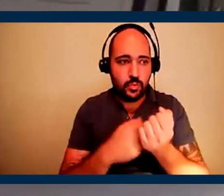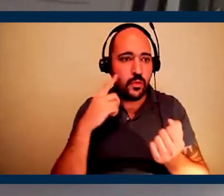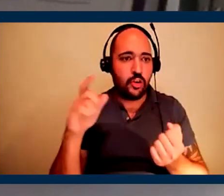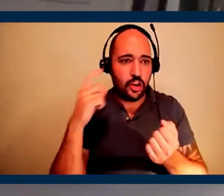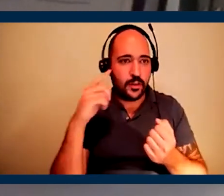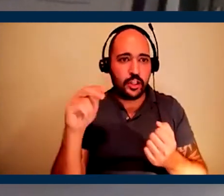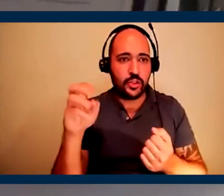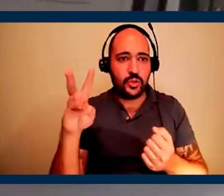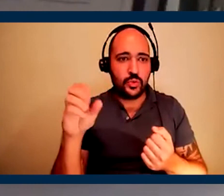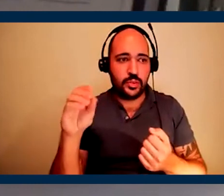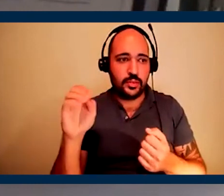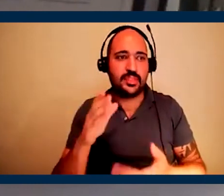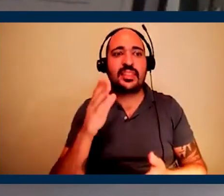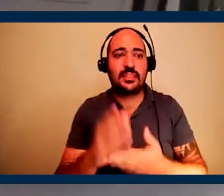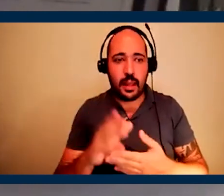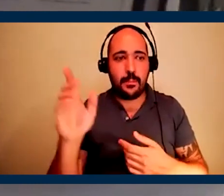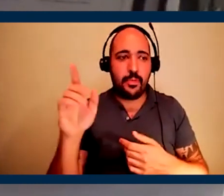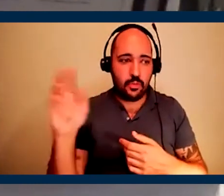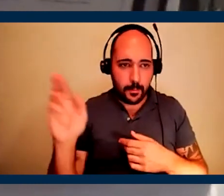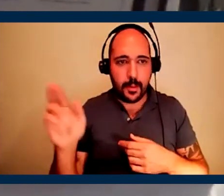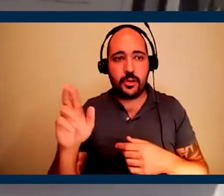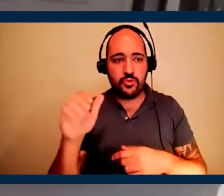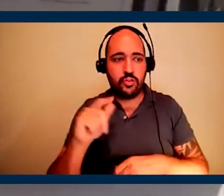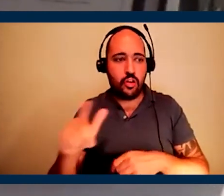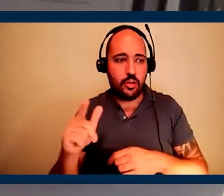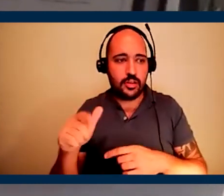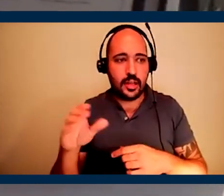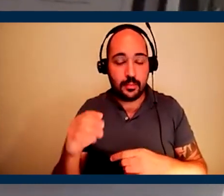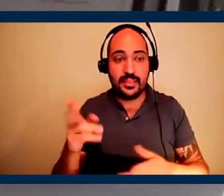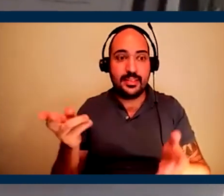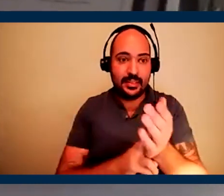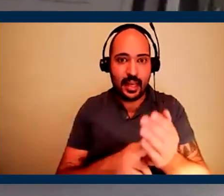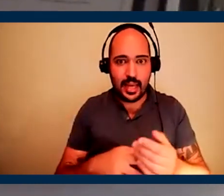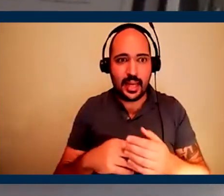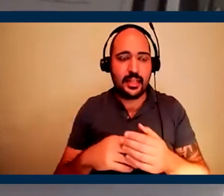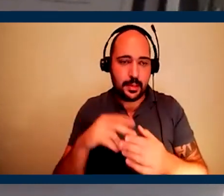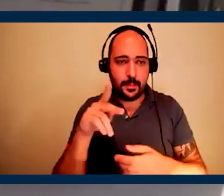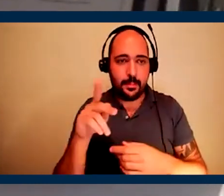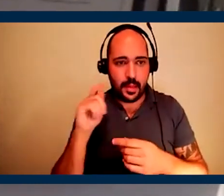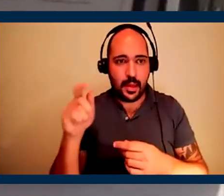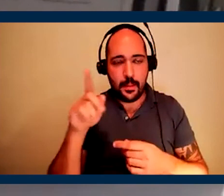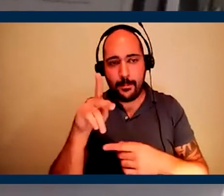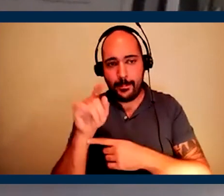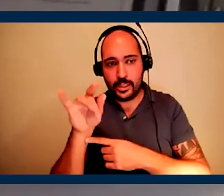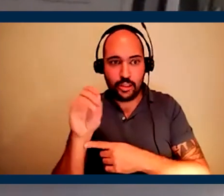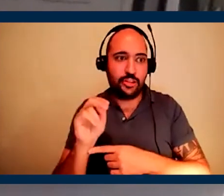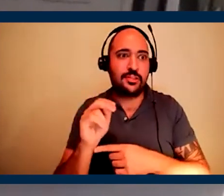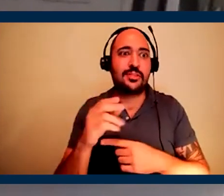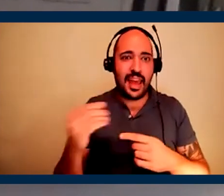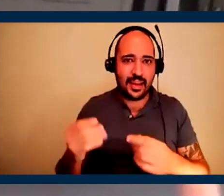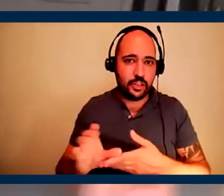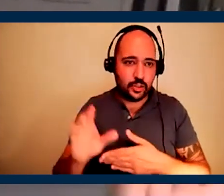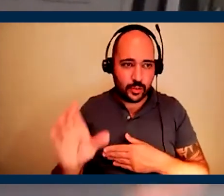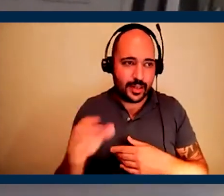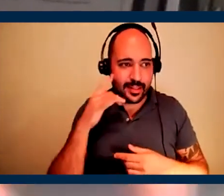at stoptherepublicanrecall.com. You can sign a petition as well as sign up to volunteer and donate. The California Democratic